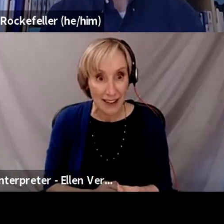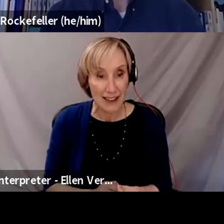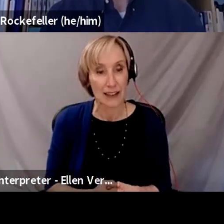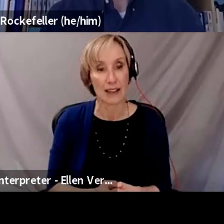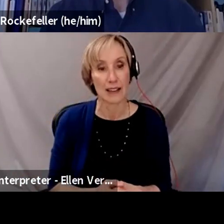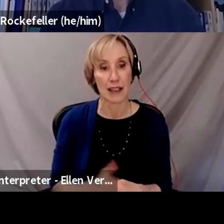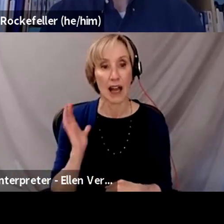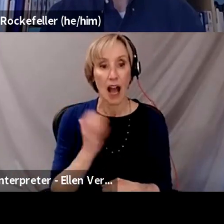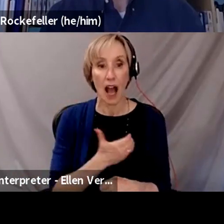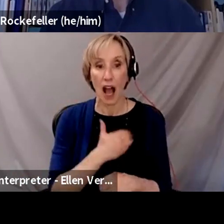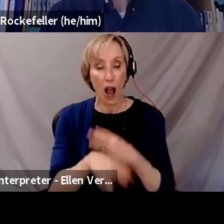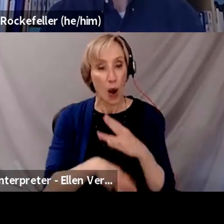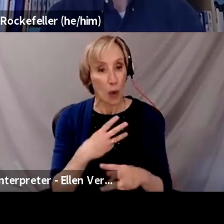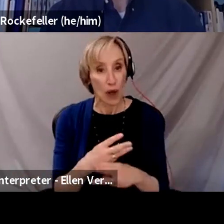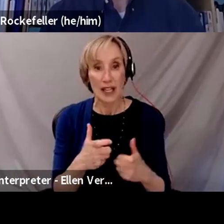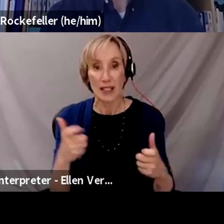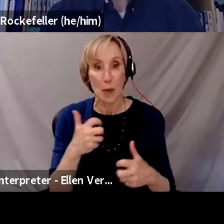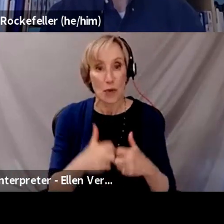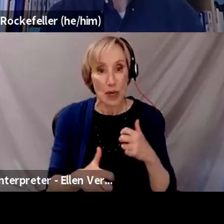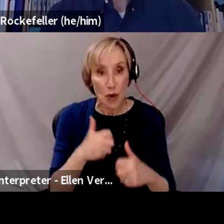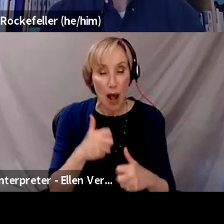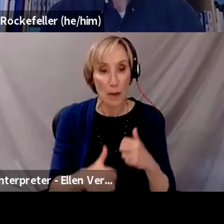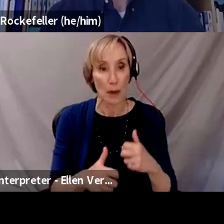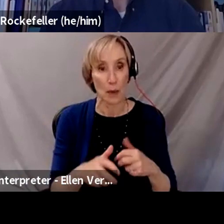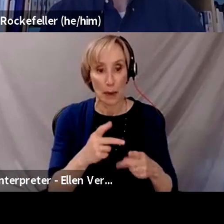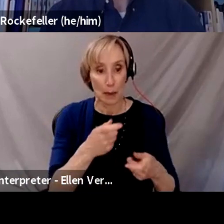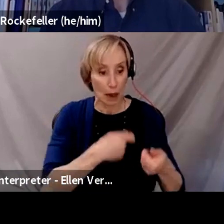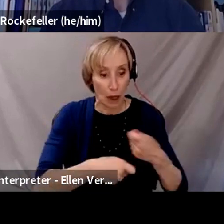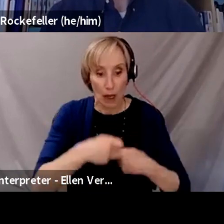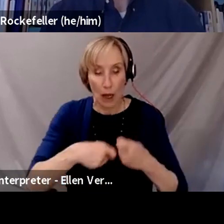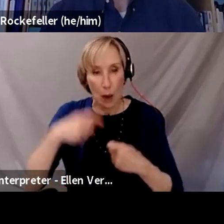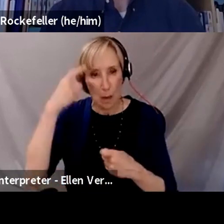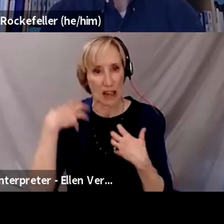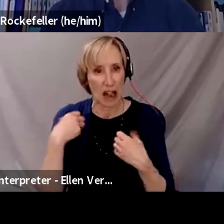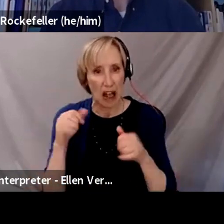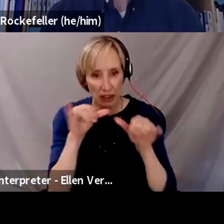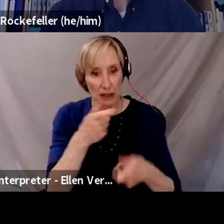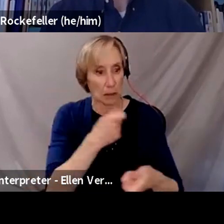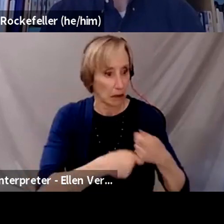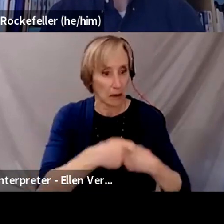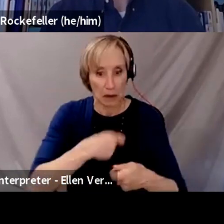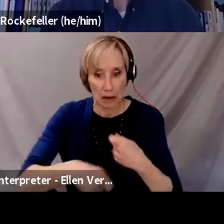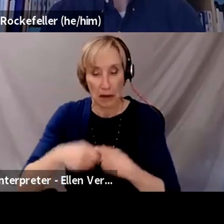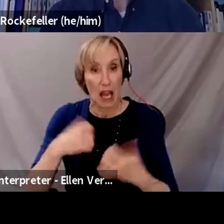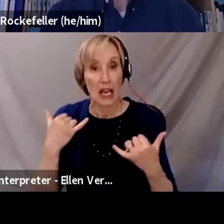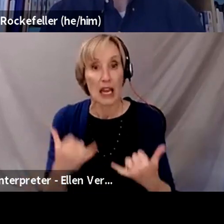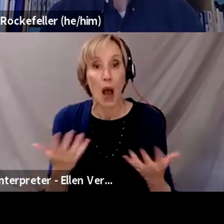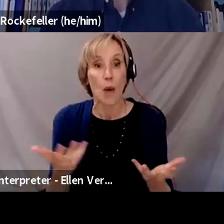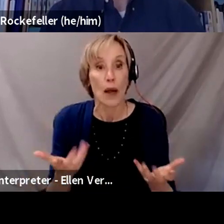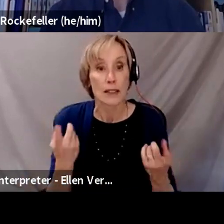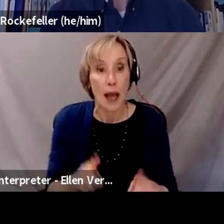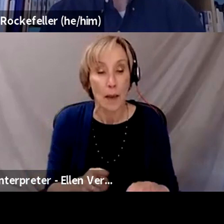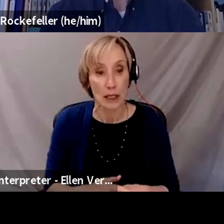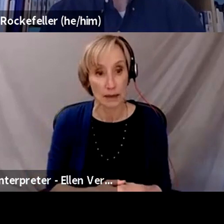in our world. And what the system is doing is basically having transgender people